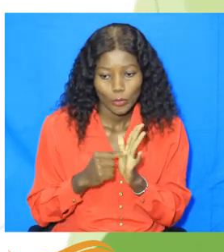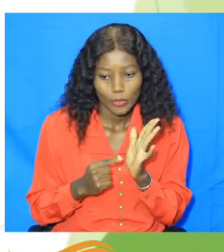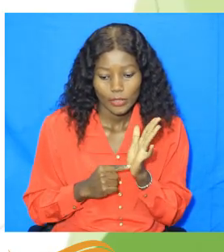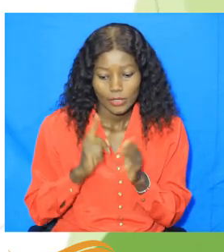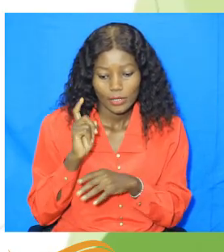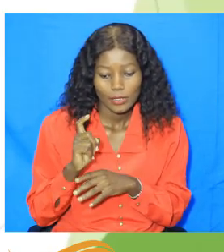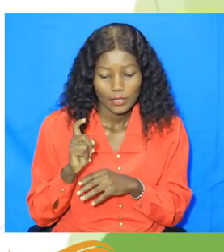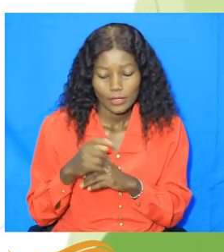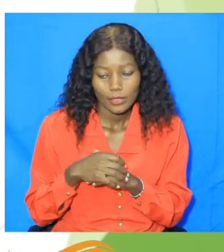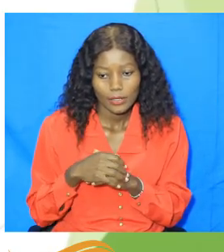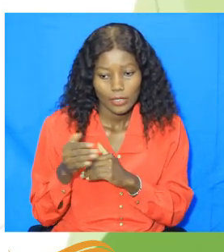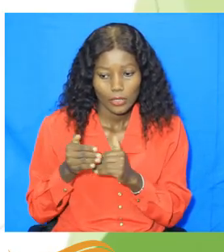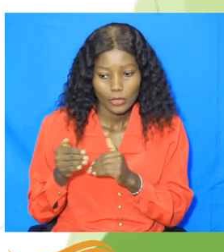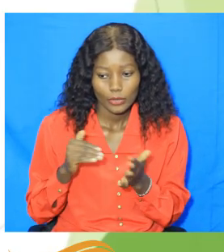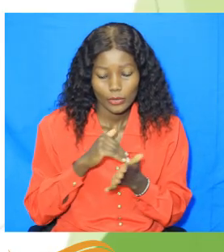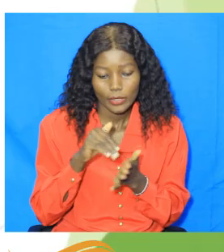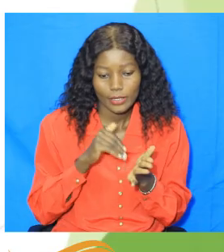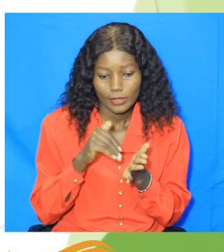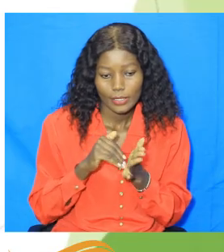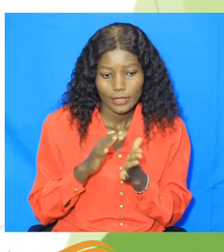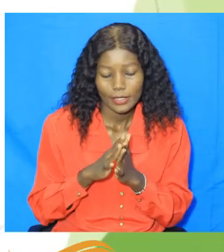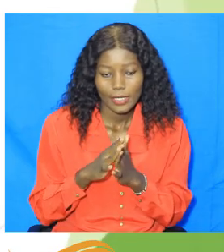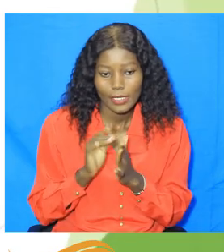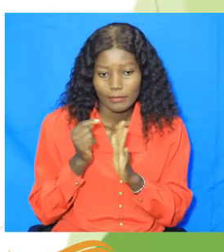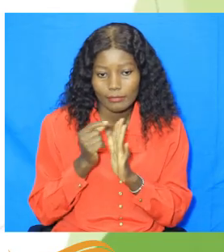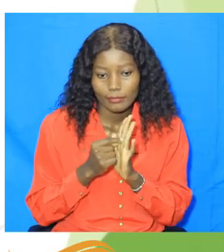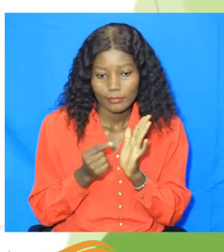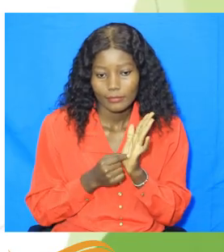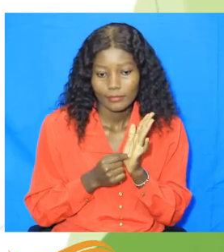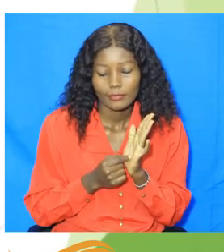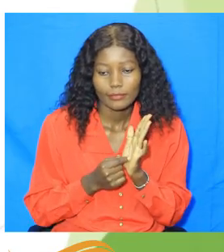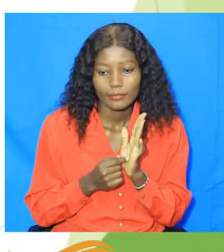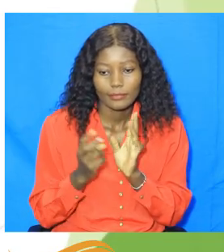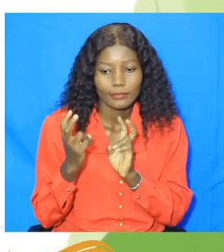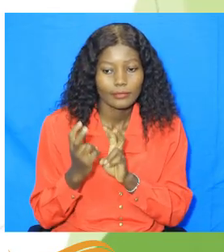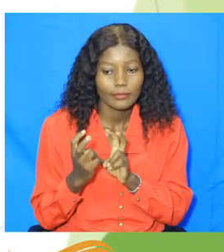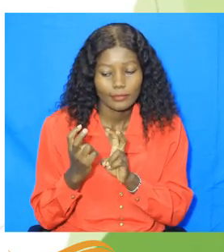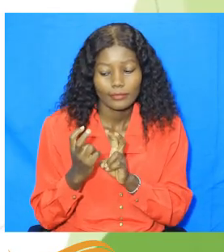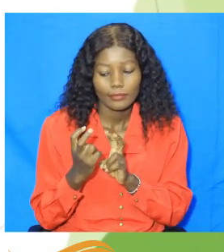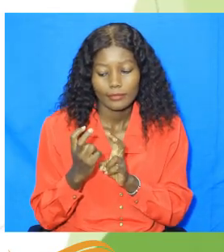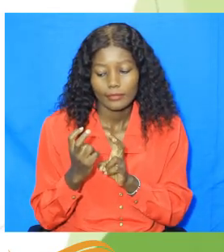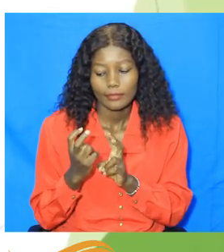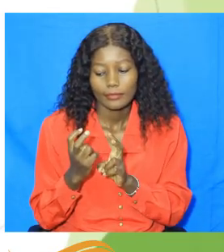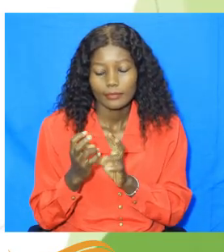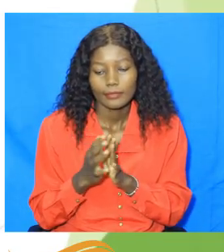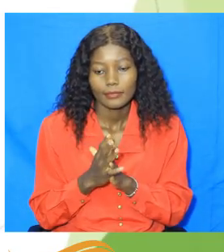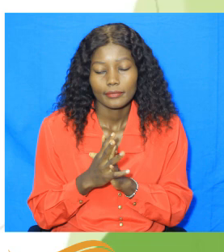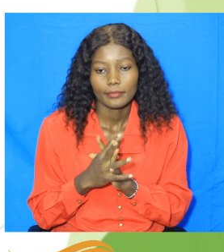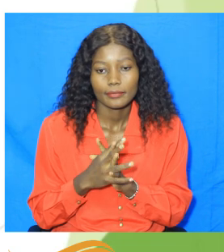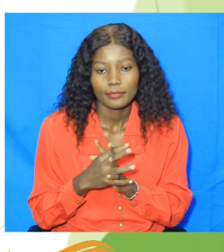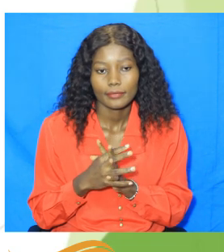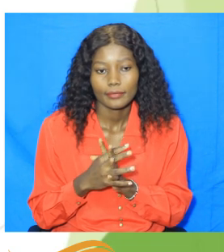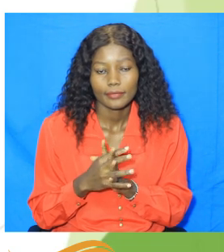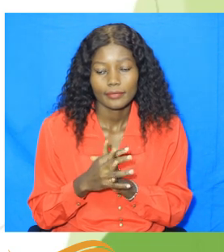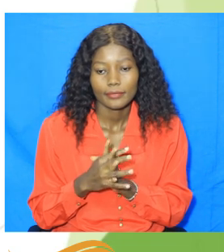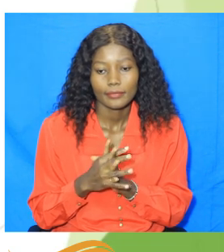almost at the center, they have to be inverted to face each other. Let's go to the next slide,